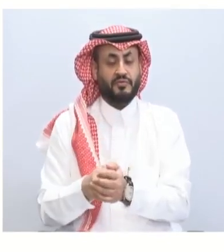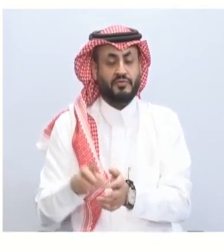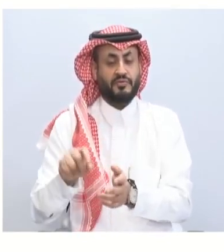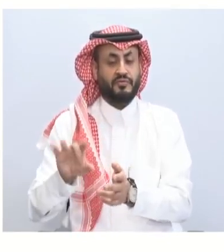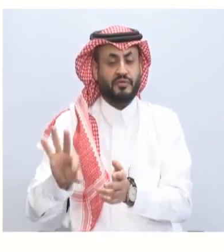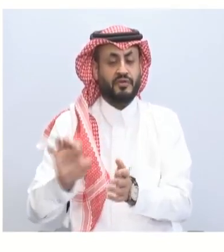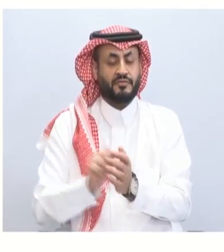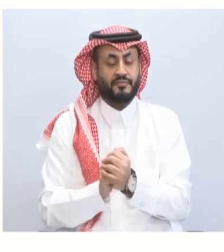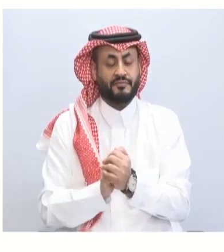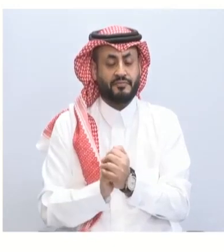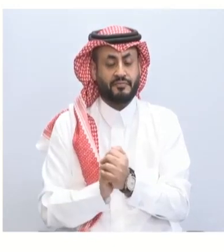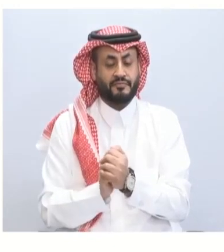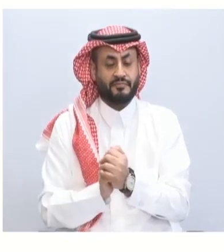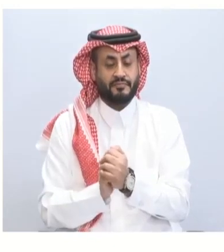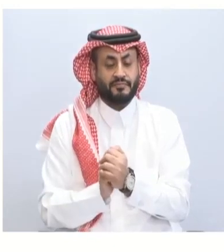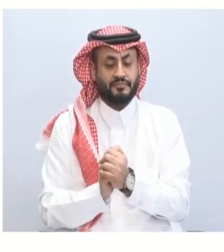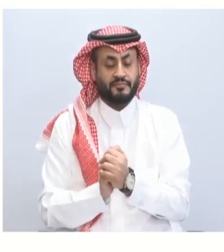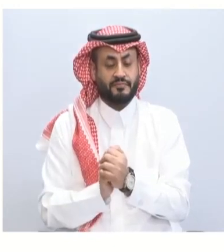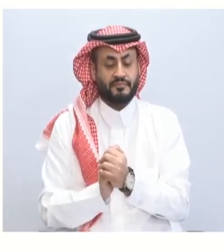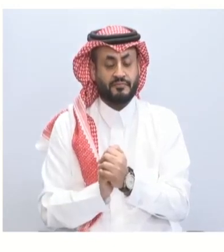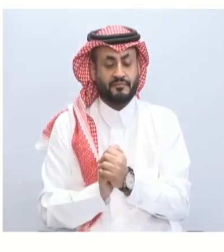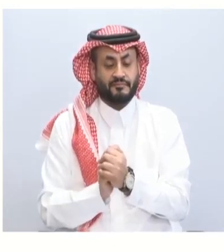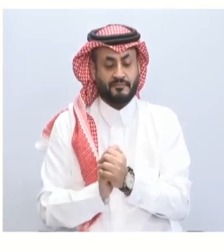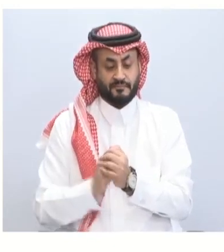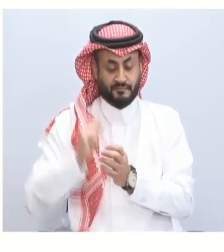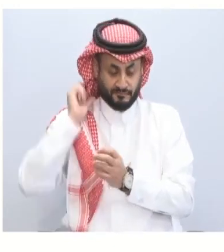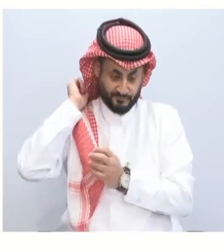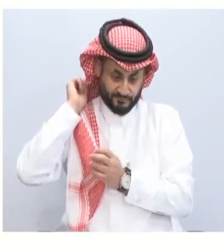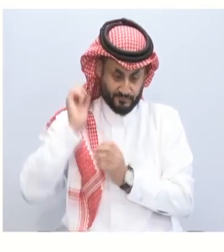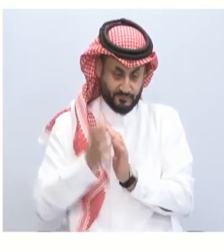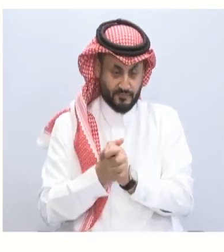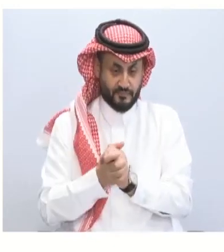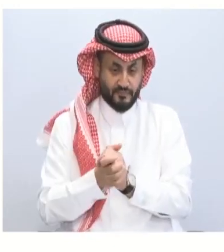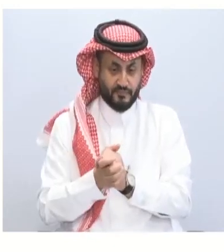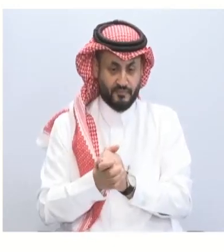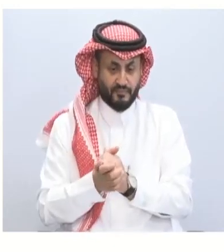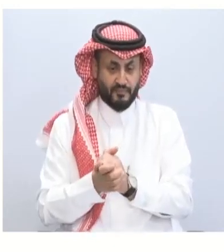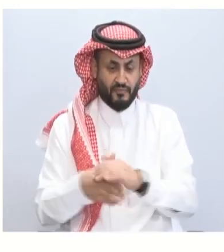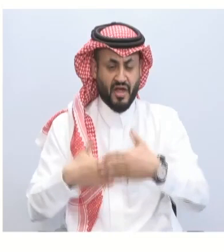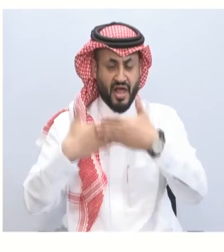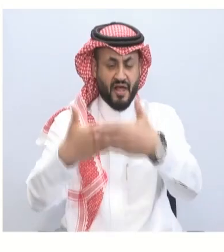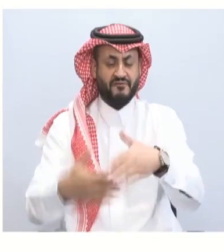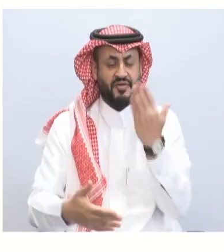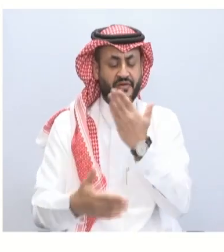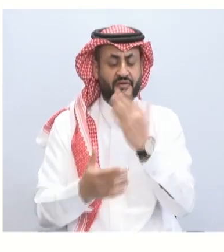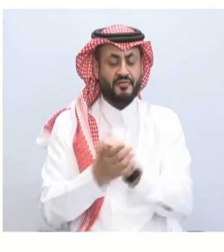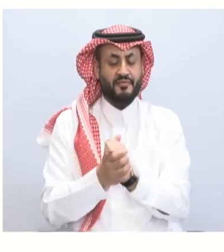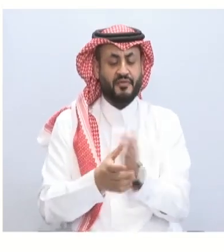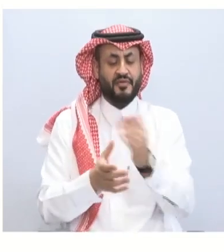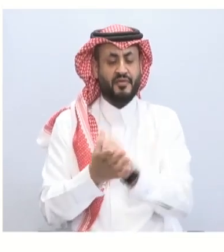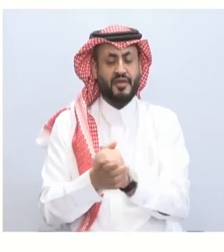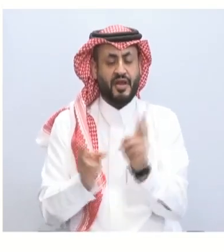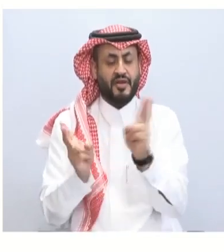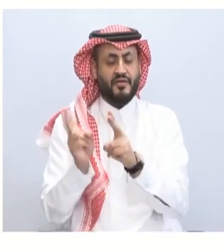in here we are going to explore the different parts. Of course, we have the after reading, and after that we have here a main